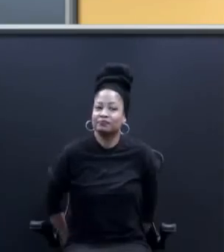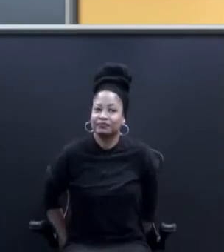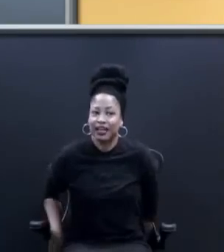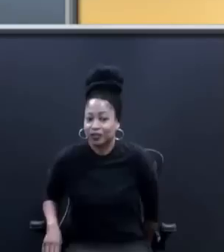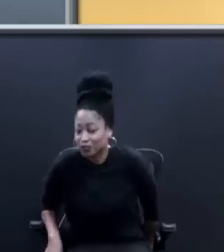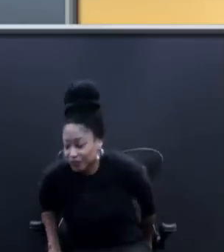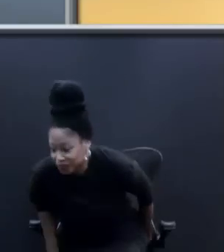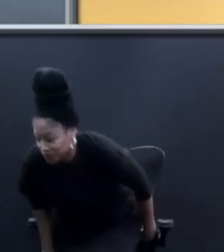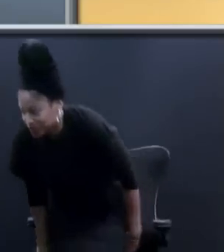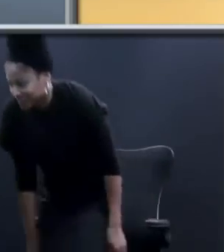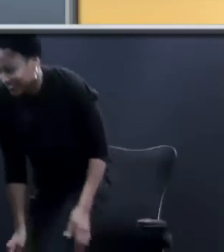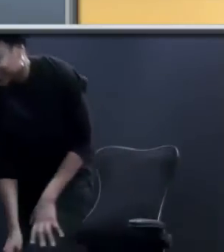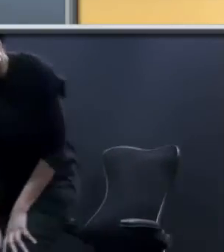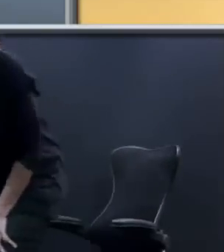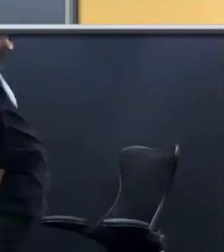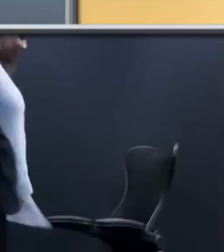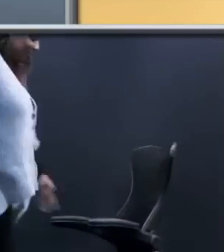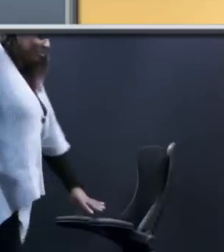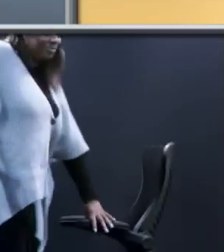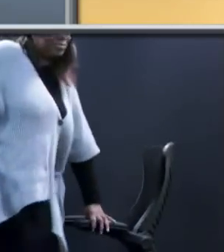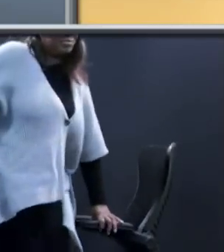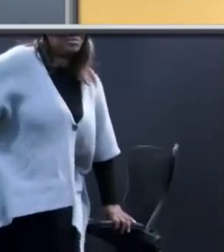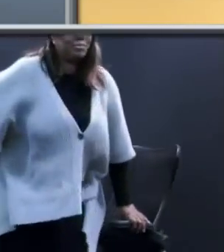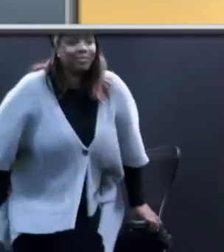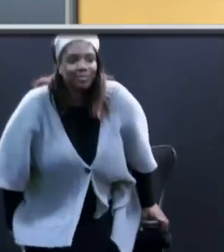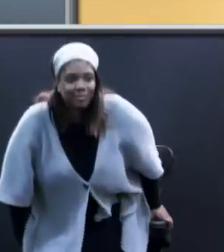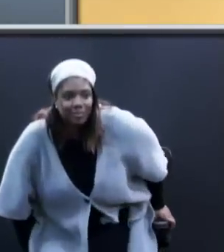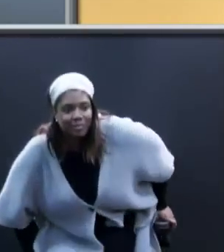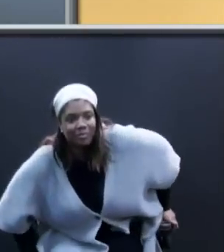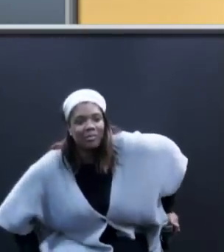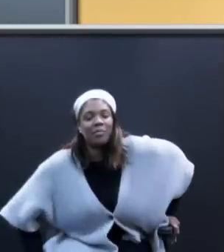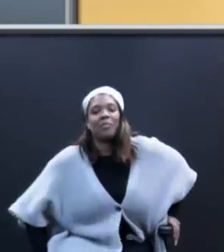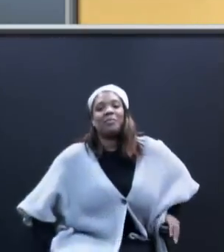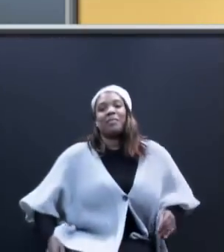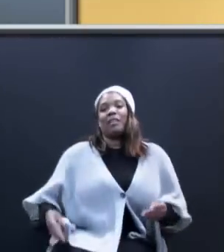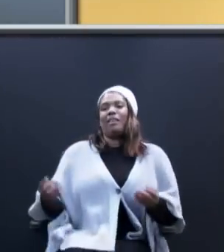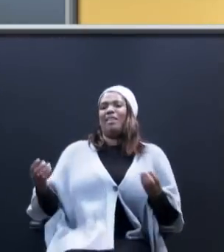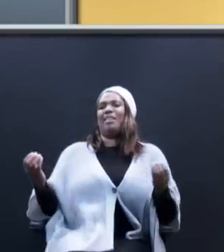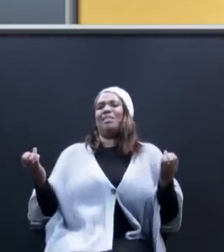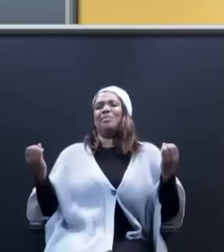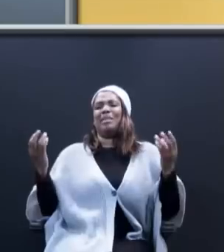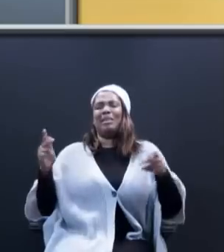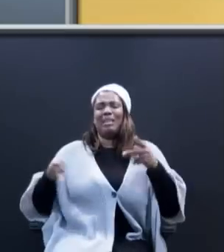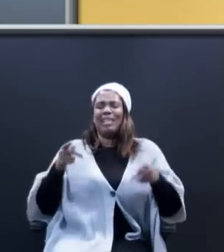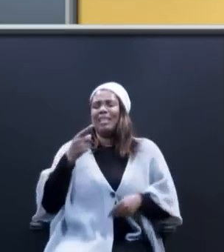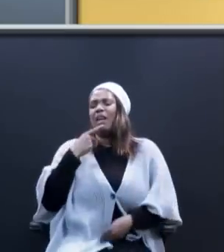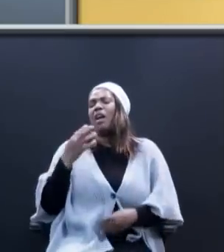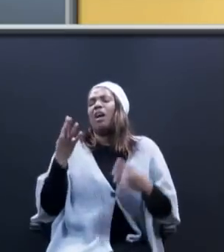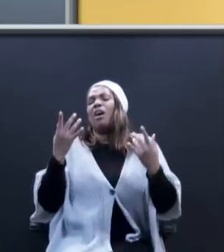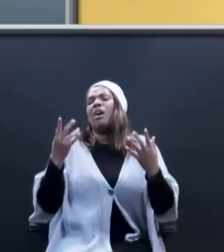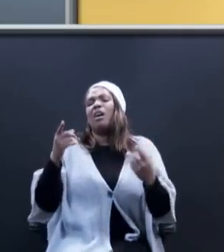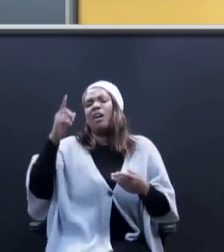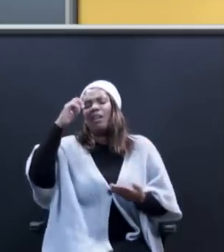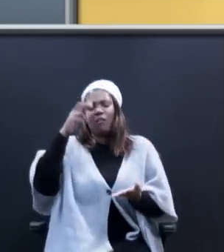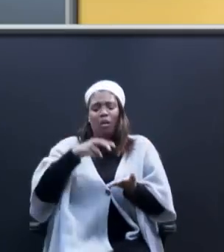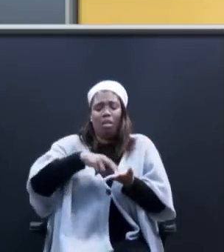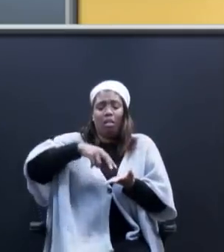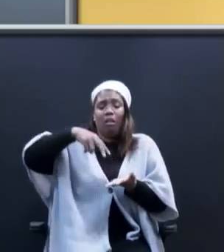Then people tell me, well, I'm waiting for the rapture. I'm looking at the sky, seeing if an eagle or a hawk going to show up. Because that's what they call the